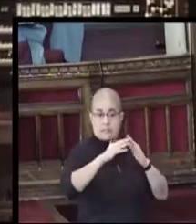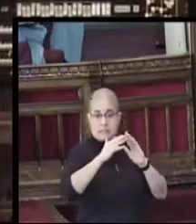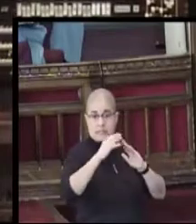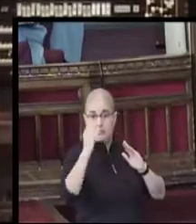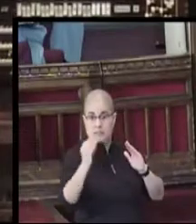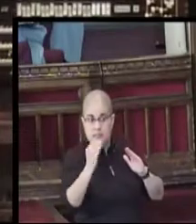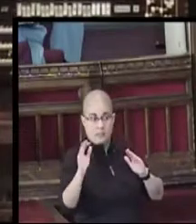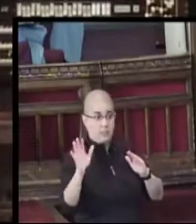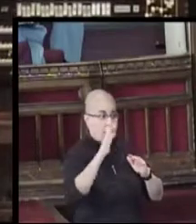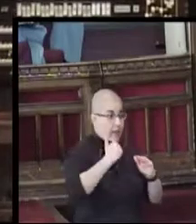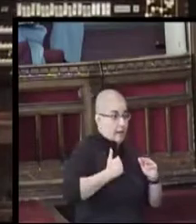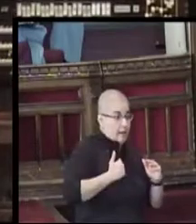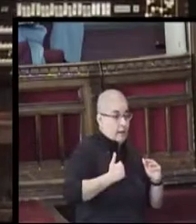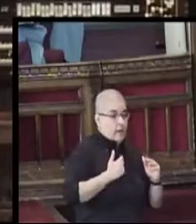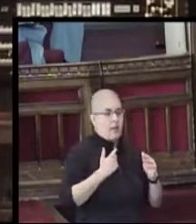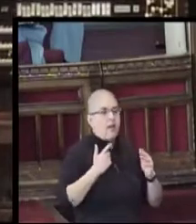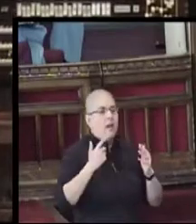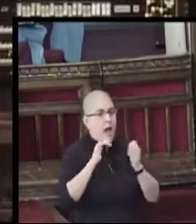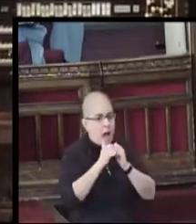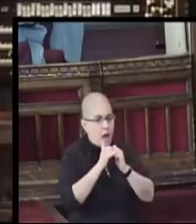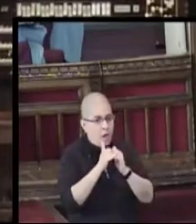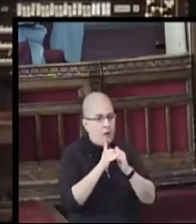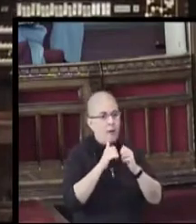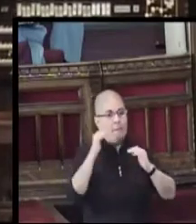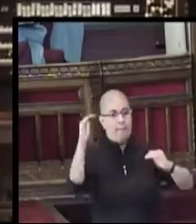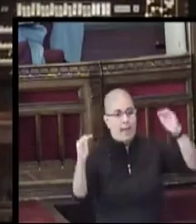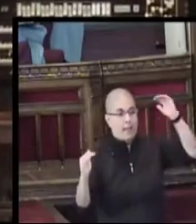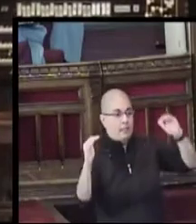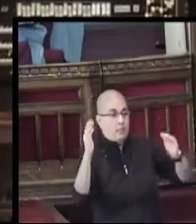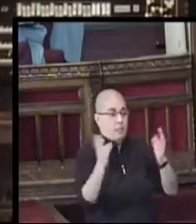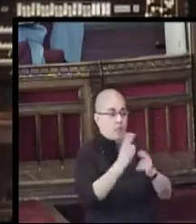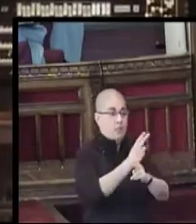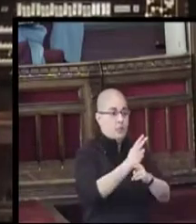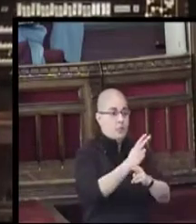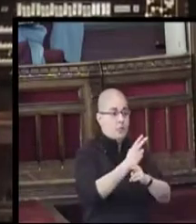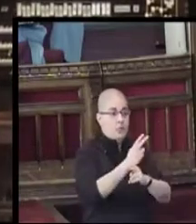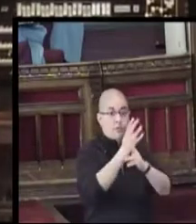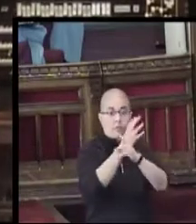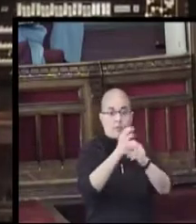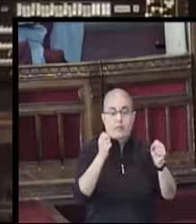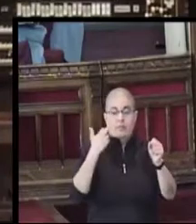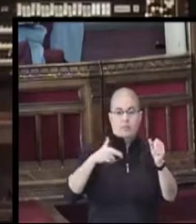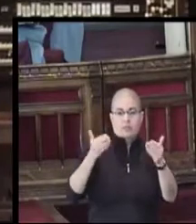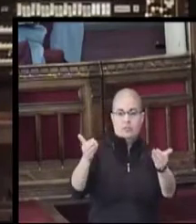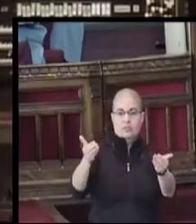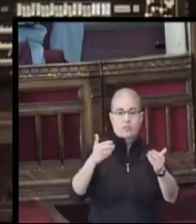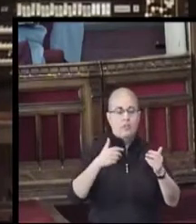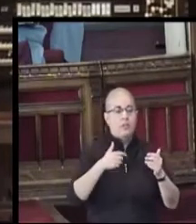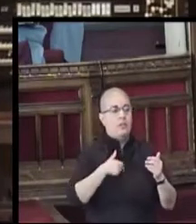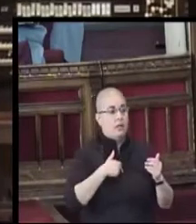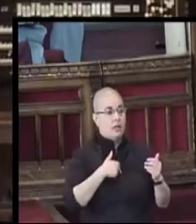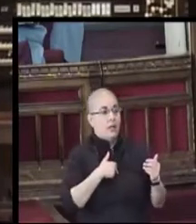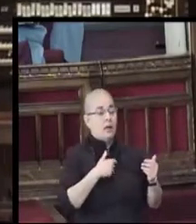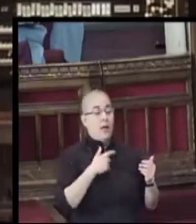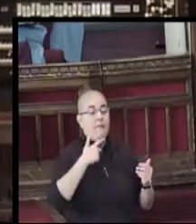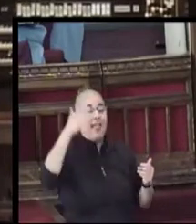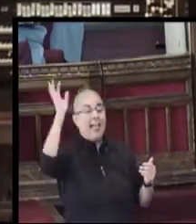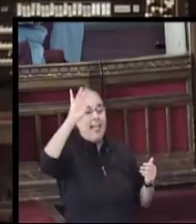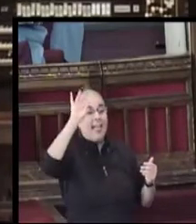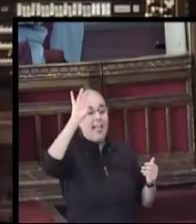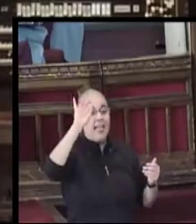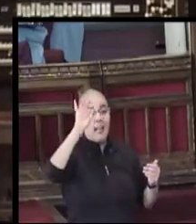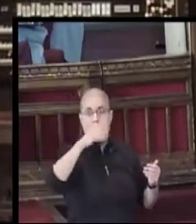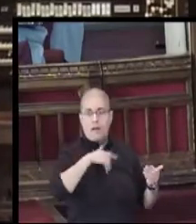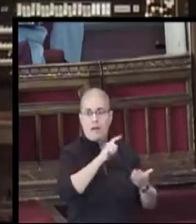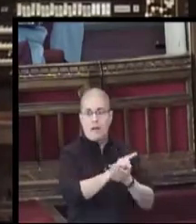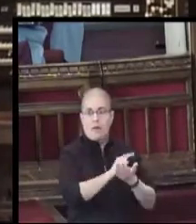religion? Now, here's where I get myself into a little hot water and at one point almost gave our lawyer a heart attack when I was on a